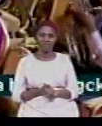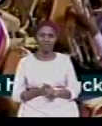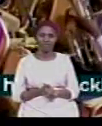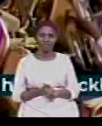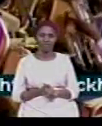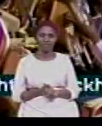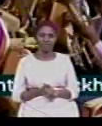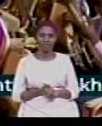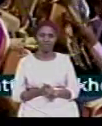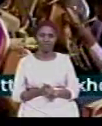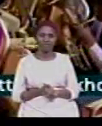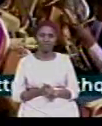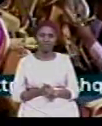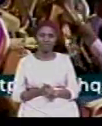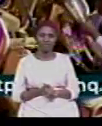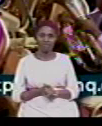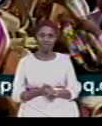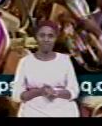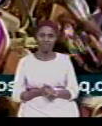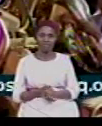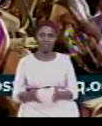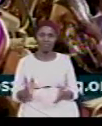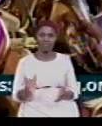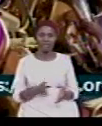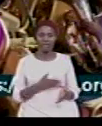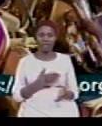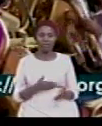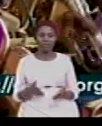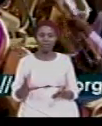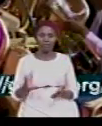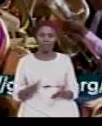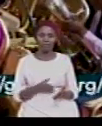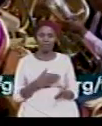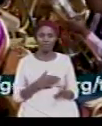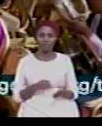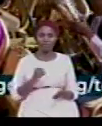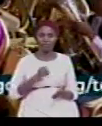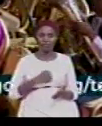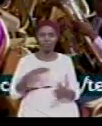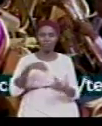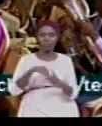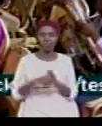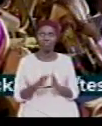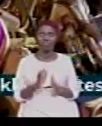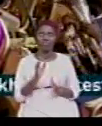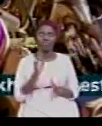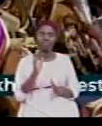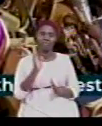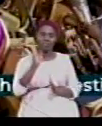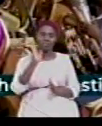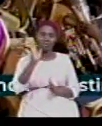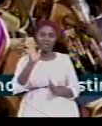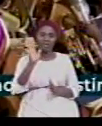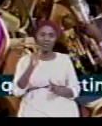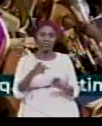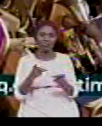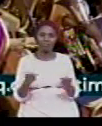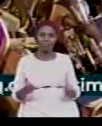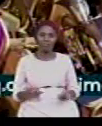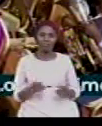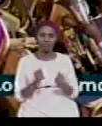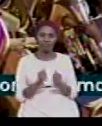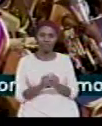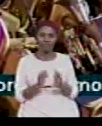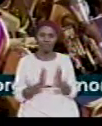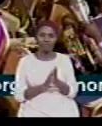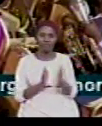I'll enter his gate with thanksgiving in my heart. I will enter. Let's rejoice. Let's rejoice with the